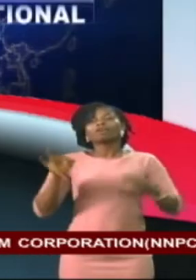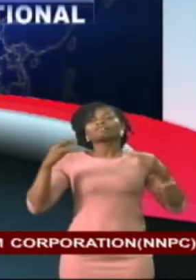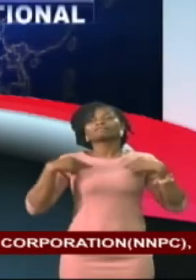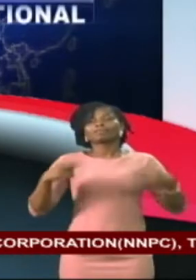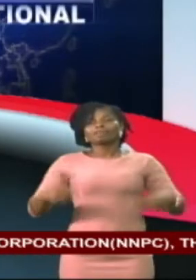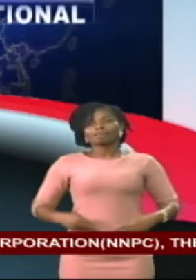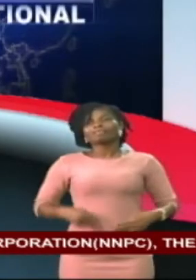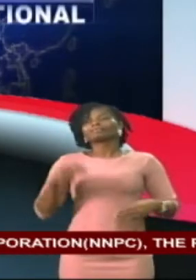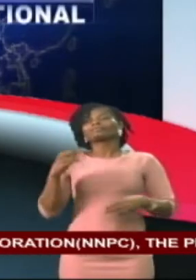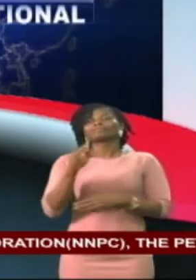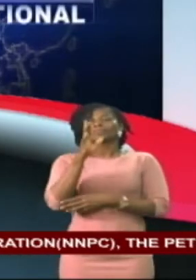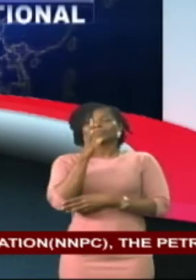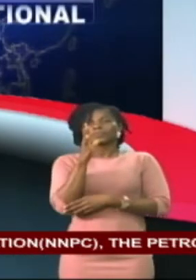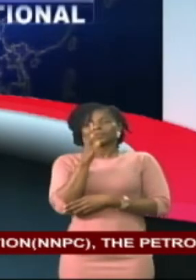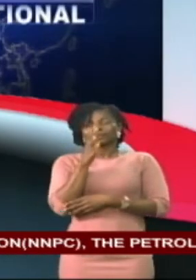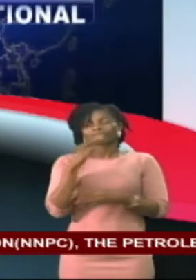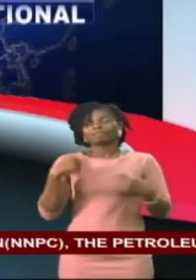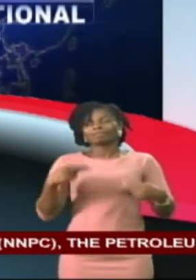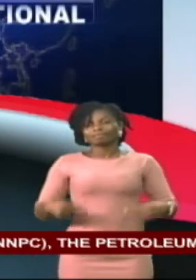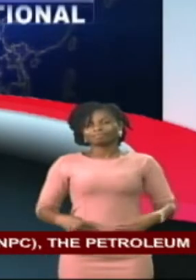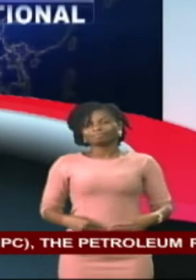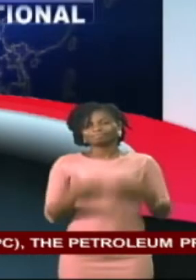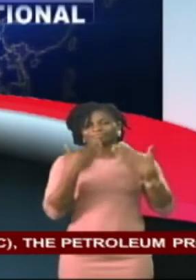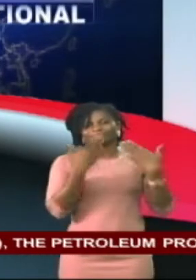and your thoughts with us on the news.